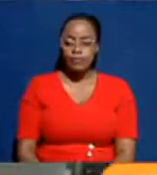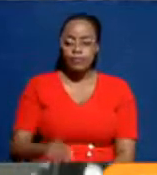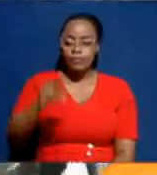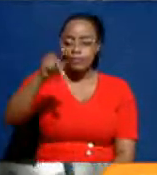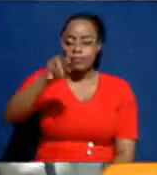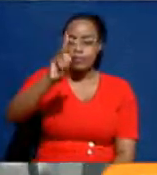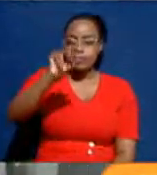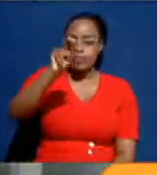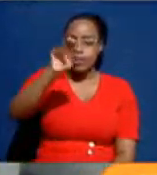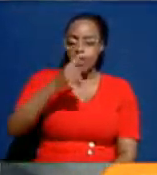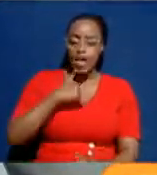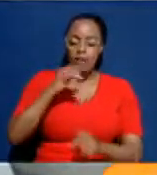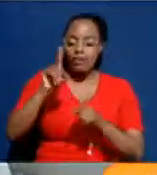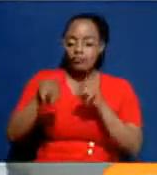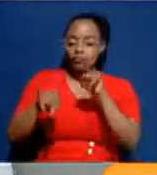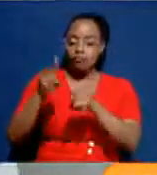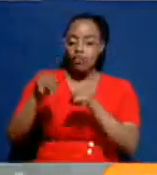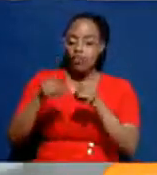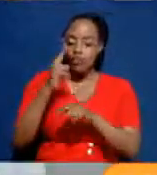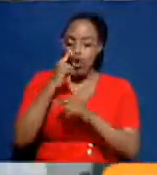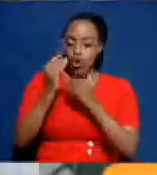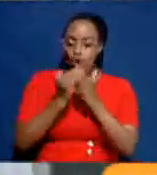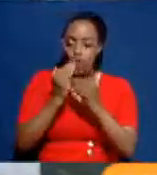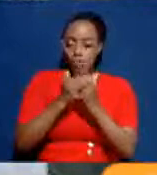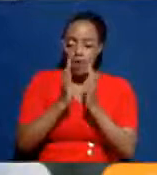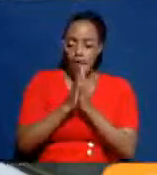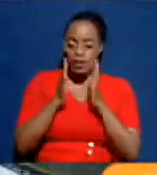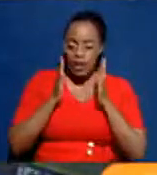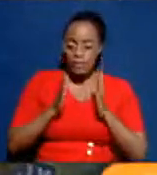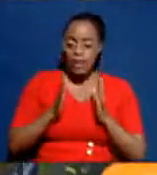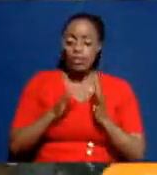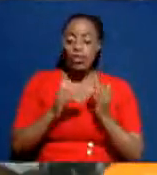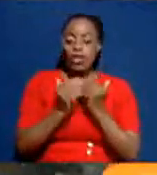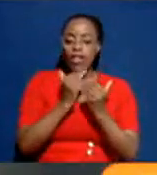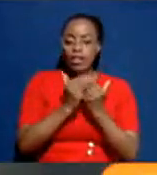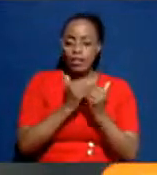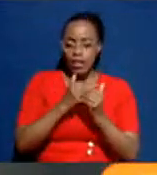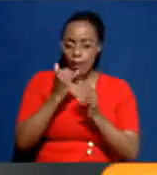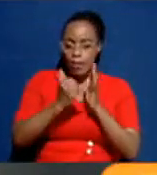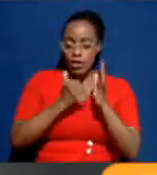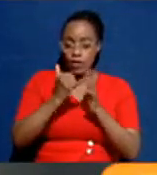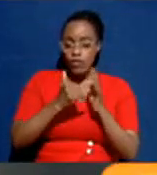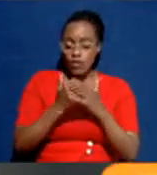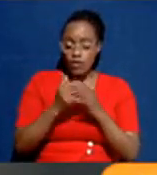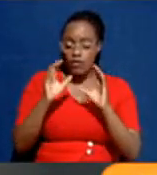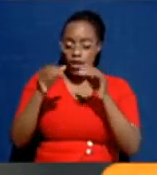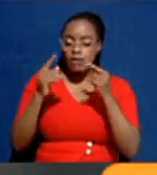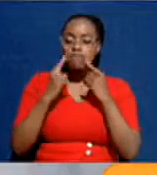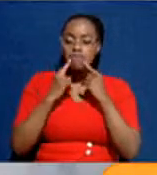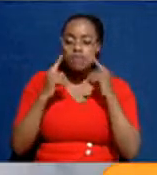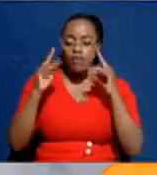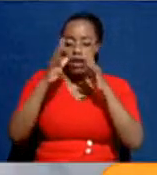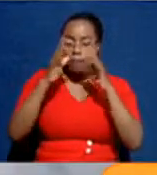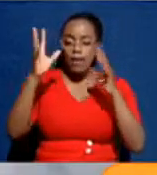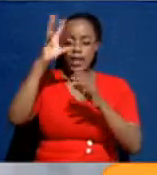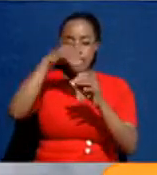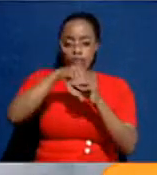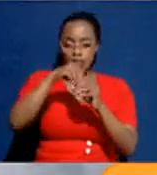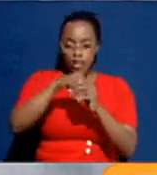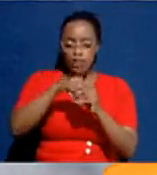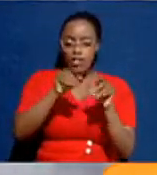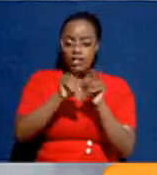Pwani Oil has diversified into home care and personal care manufacturing. The firm announced a significant investment